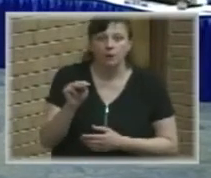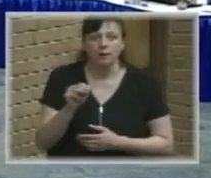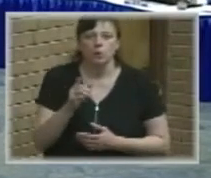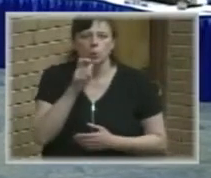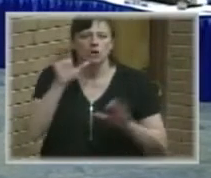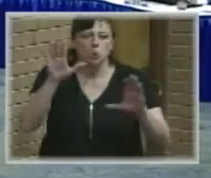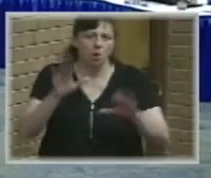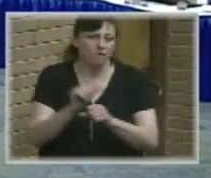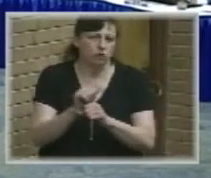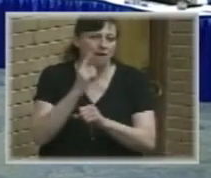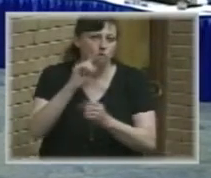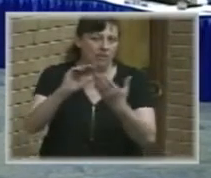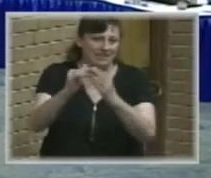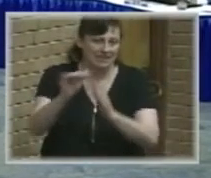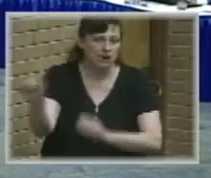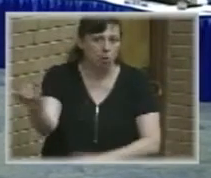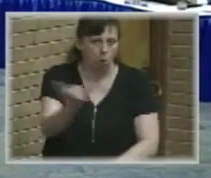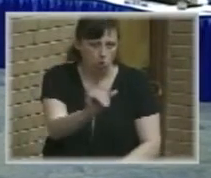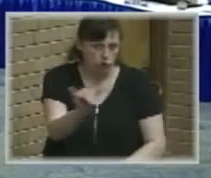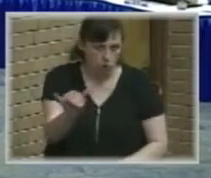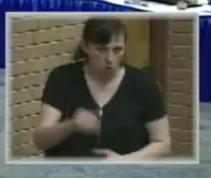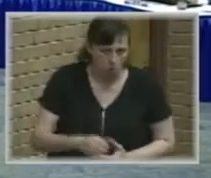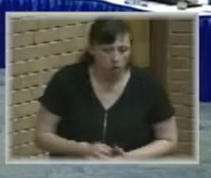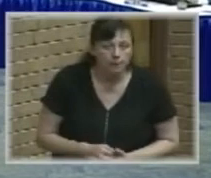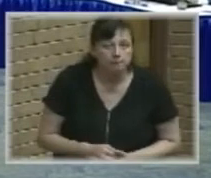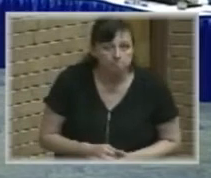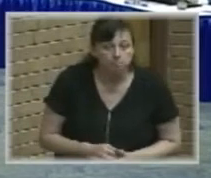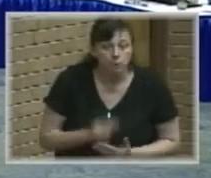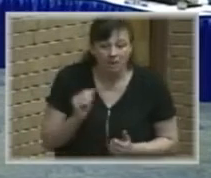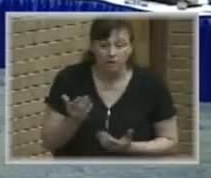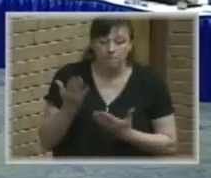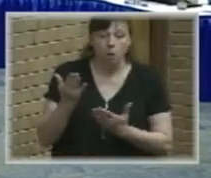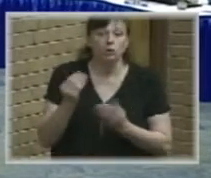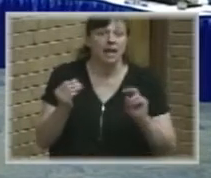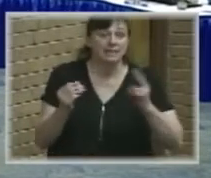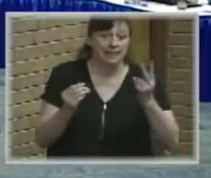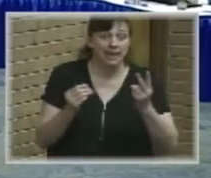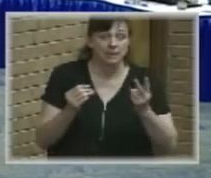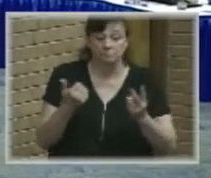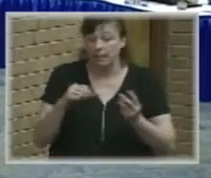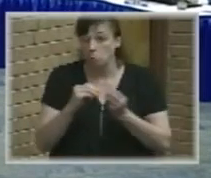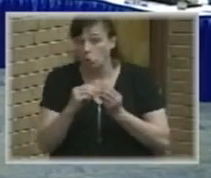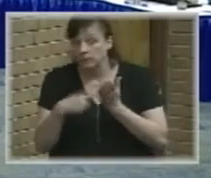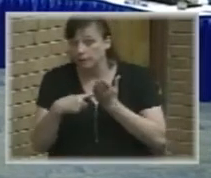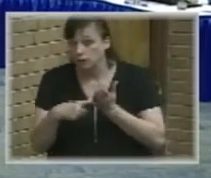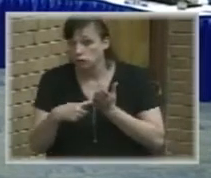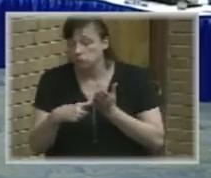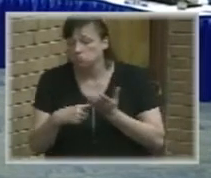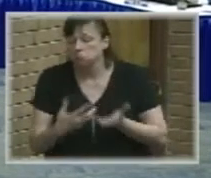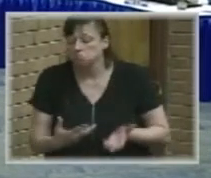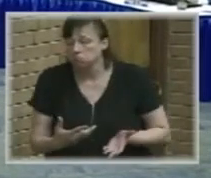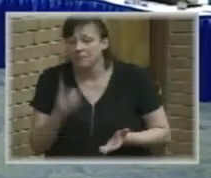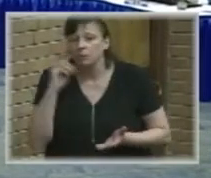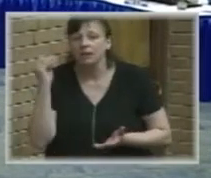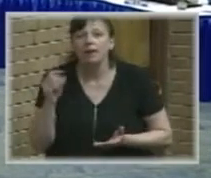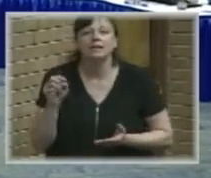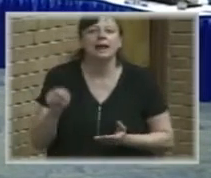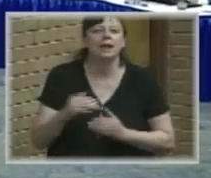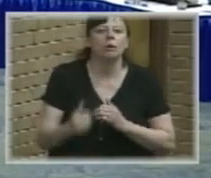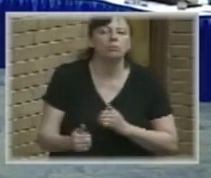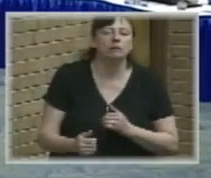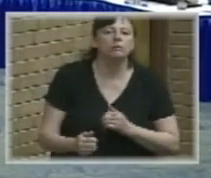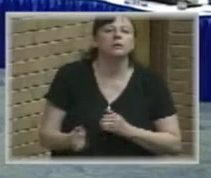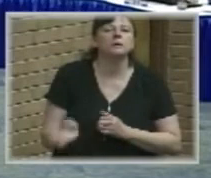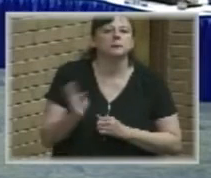job for the city as well, for making that happen. So we have this motion and a second. Any further discussion? Hearing none. Dan, please call the